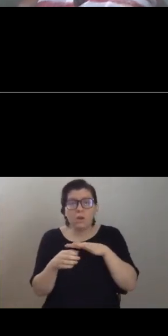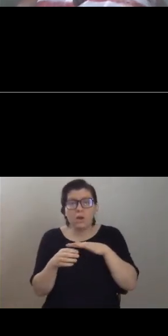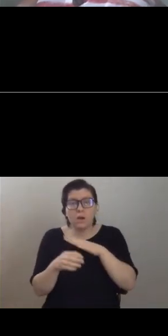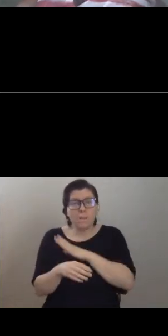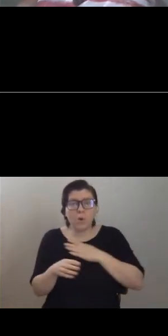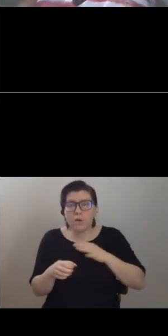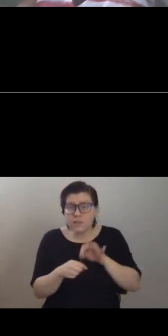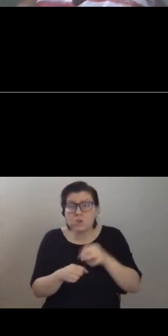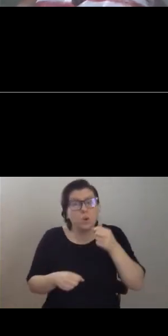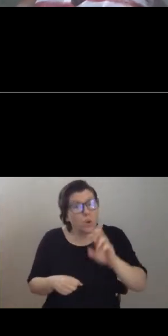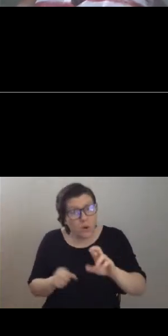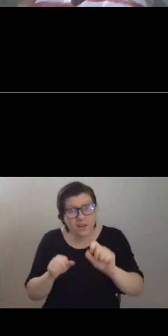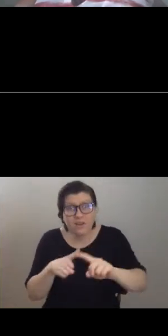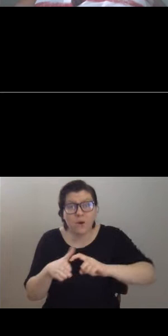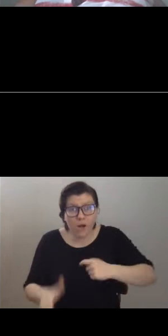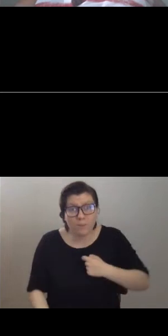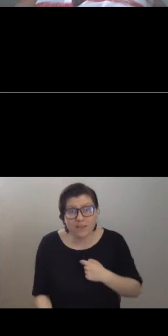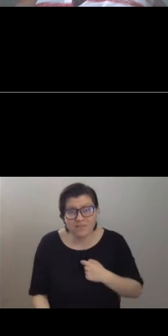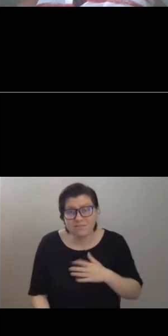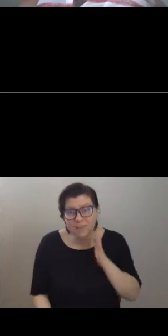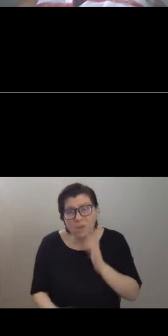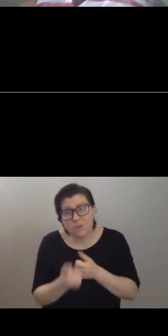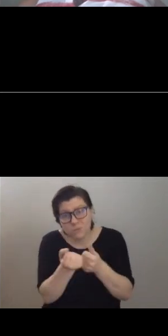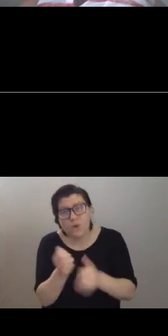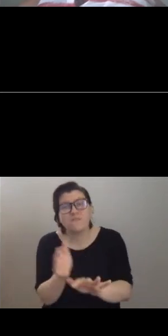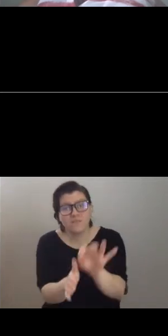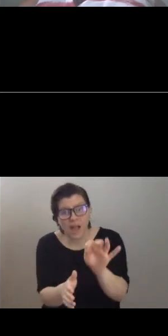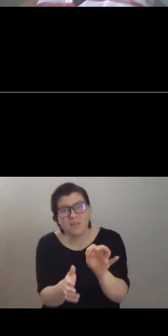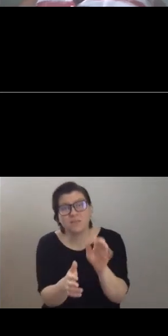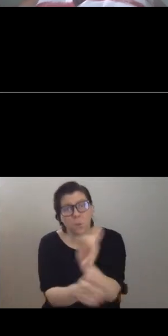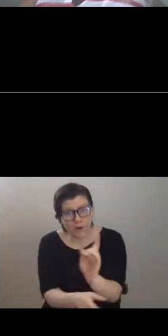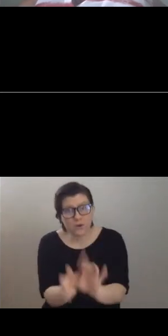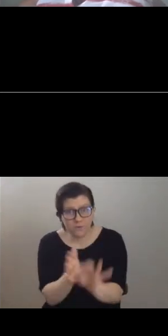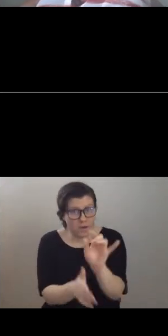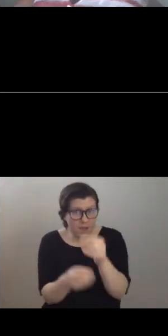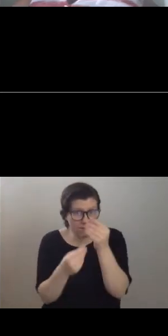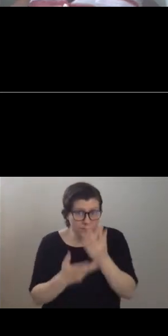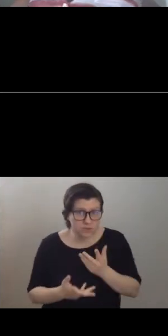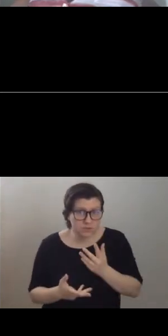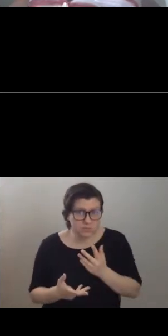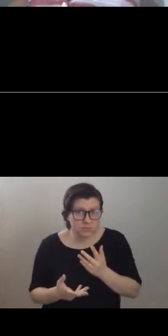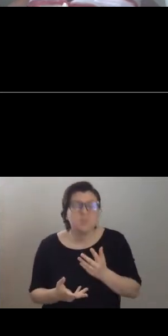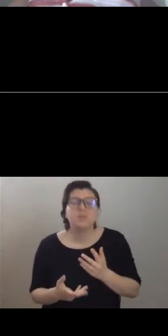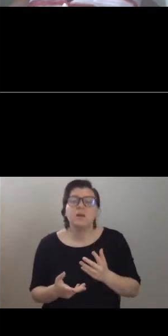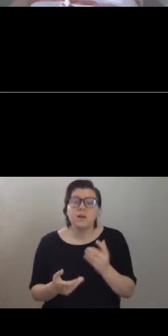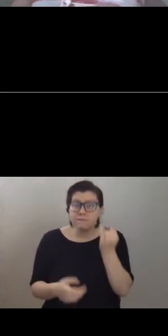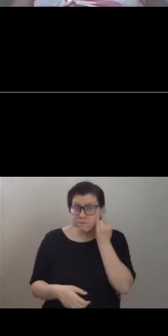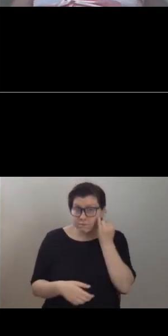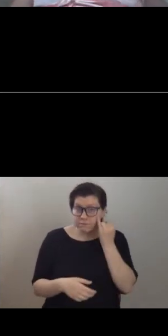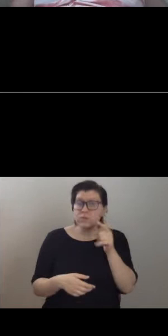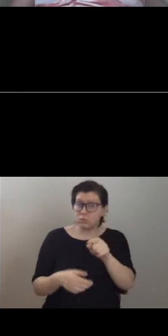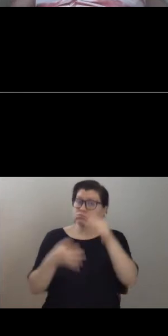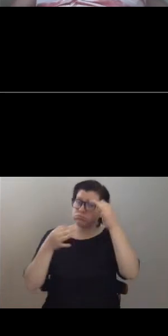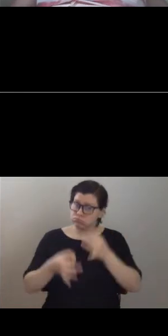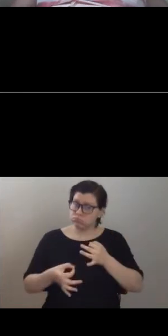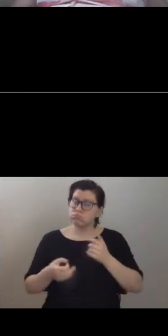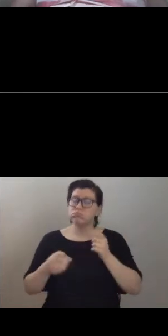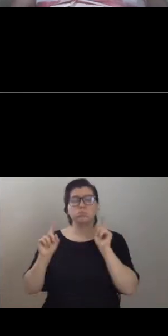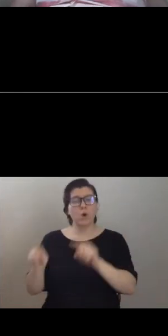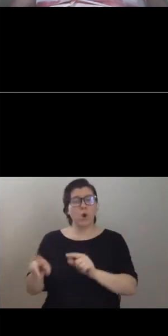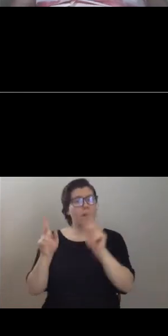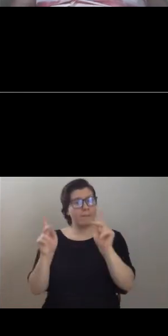could call me and I could support you to find that. But if you do choose to go in person, there is supposed